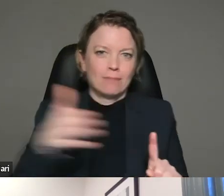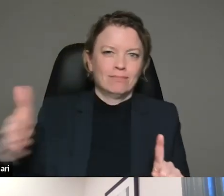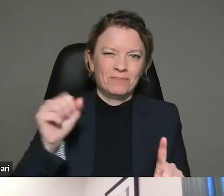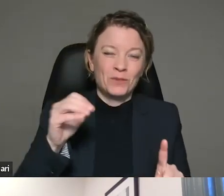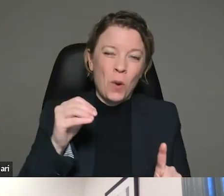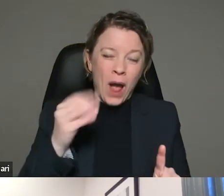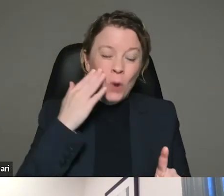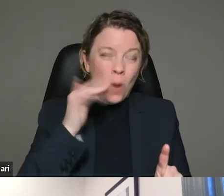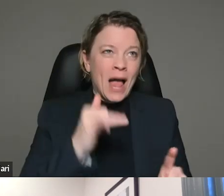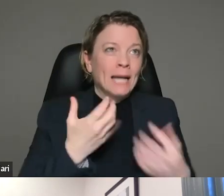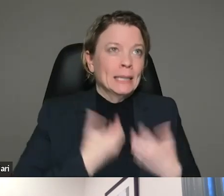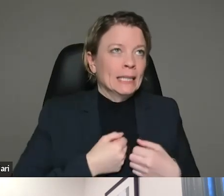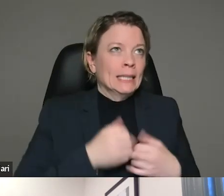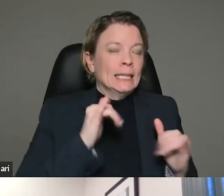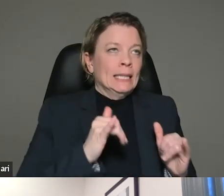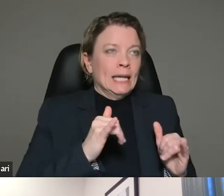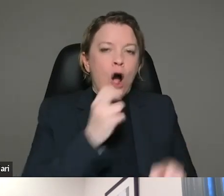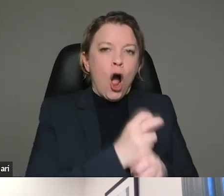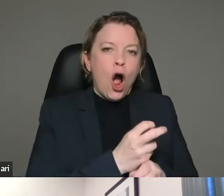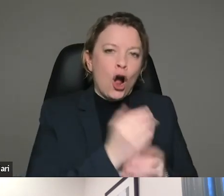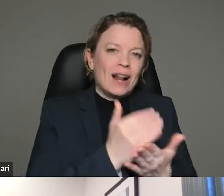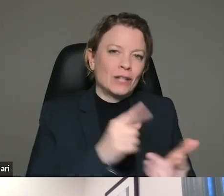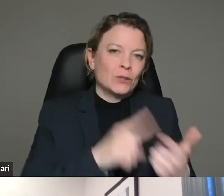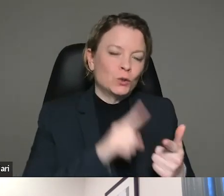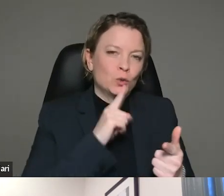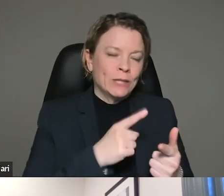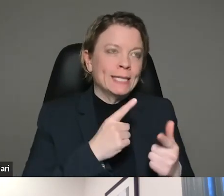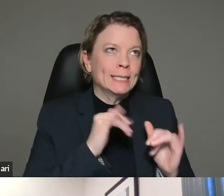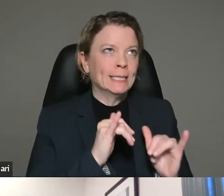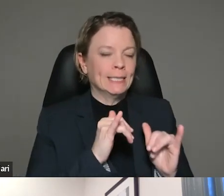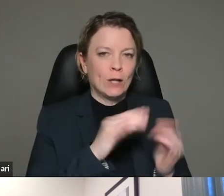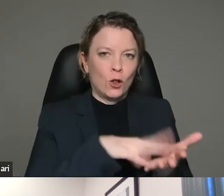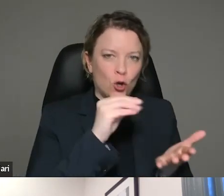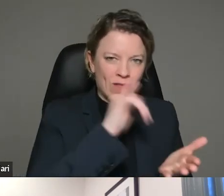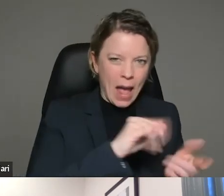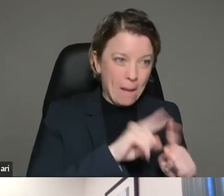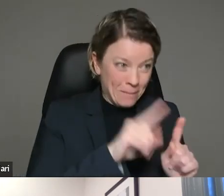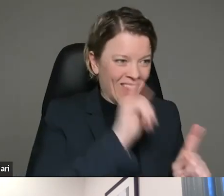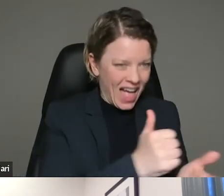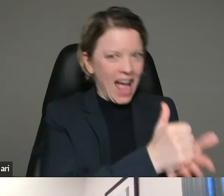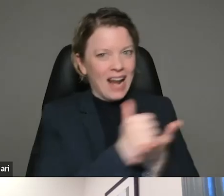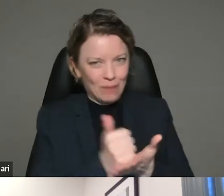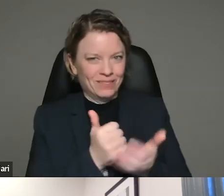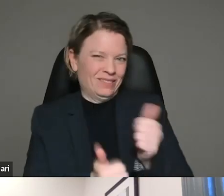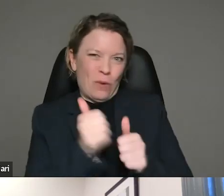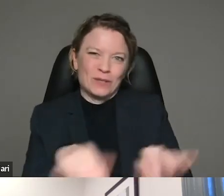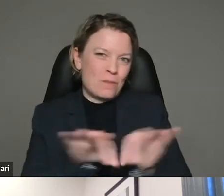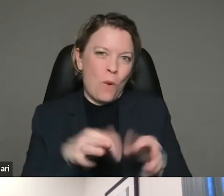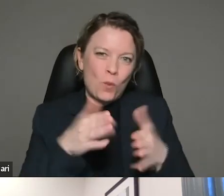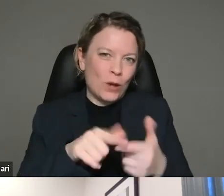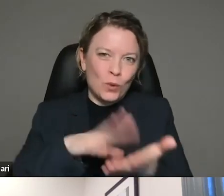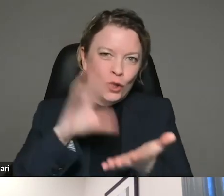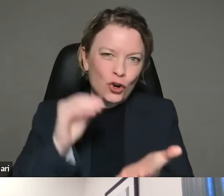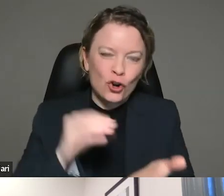learn, but it's almost, I think, one of the more most important ways of learning. And I would just say, don't beat yourself